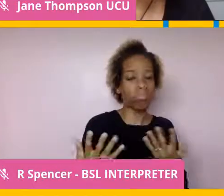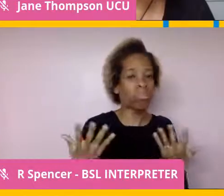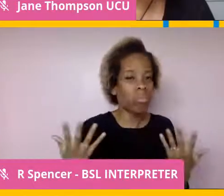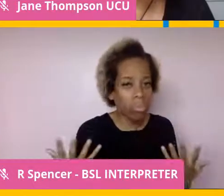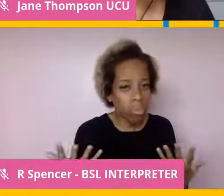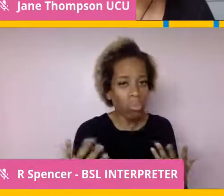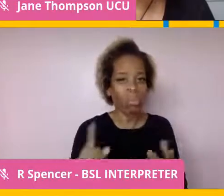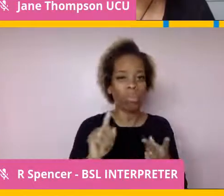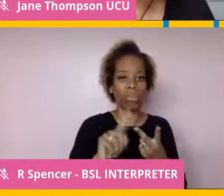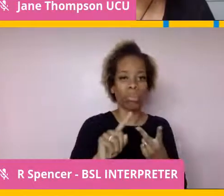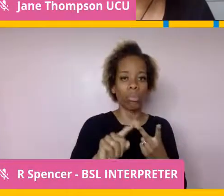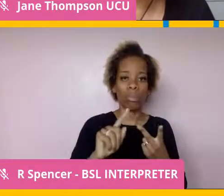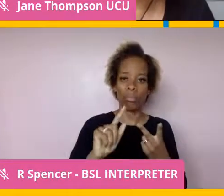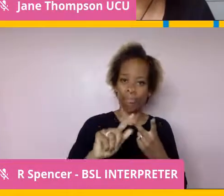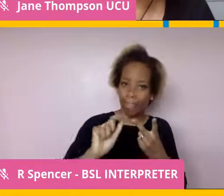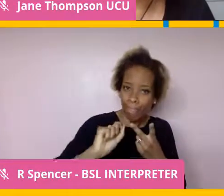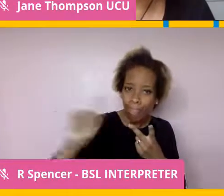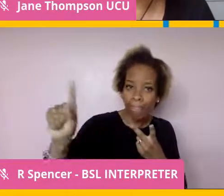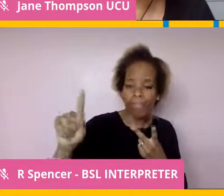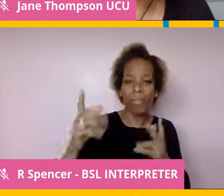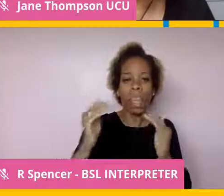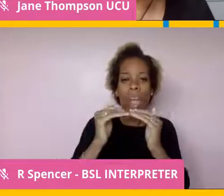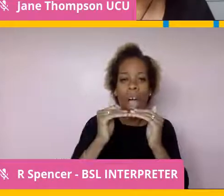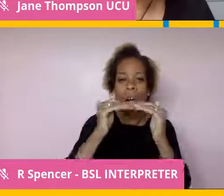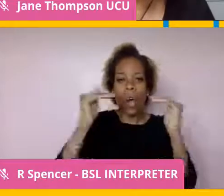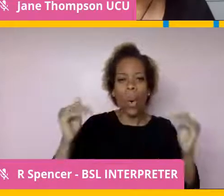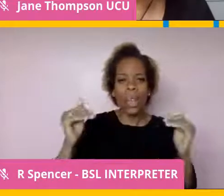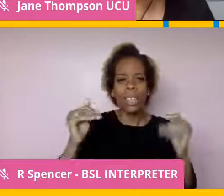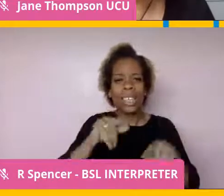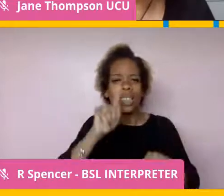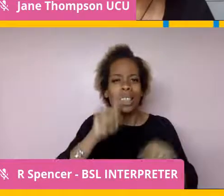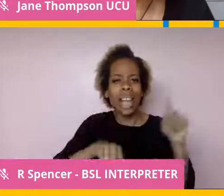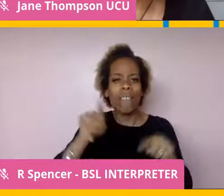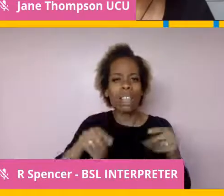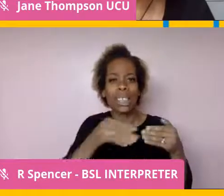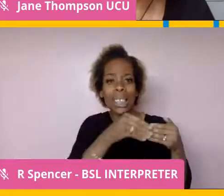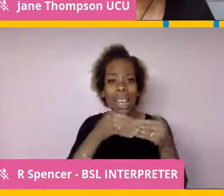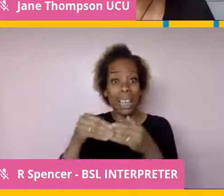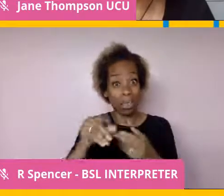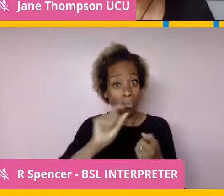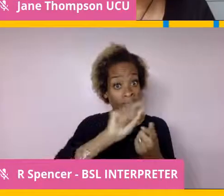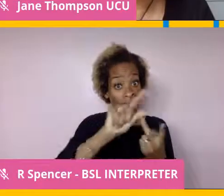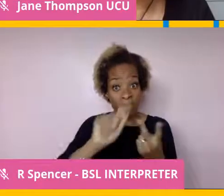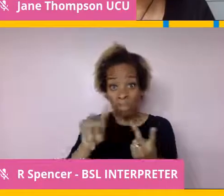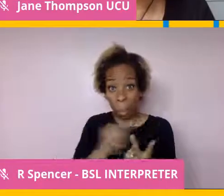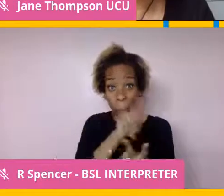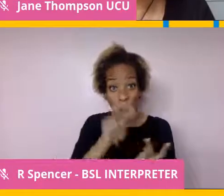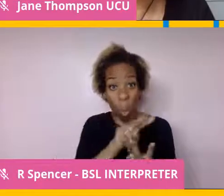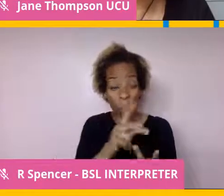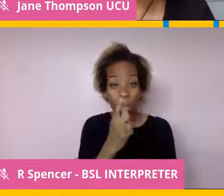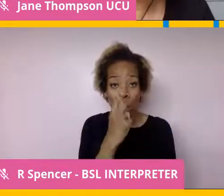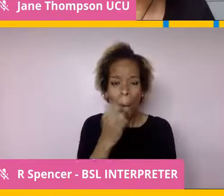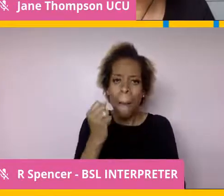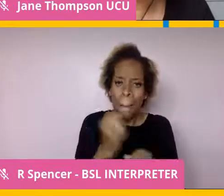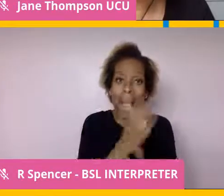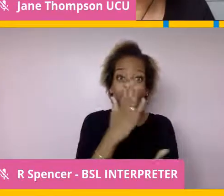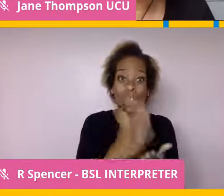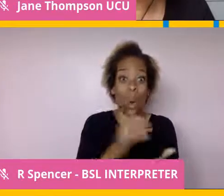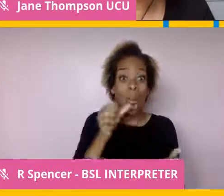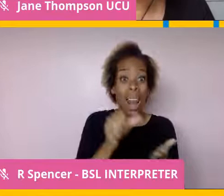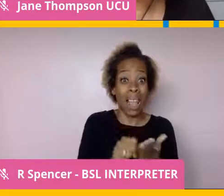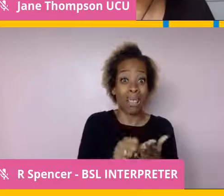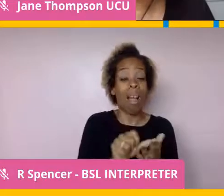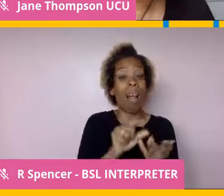to their equality and diversity lead, perhaps both would be a good idea, and make sure that the letters get copied to the